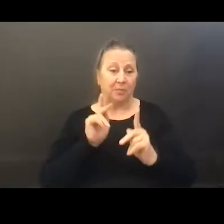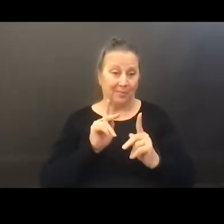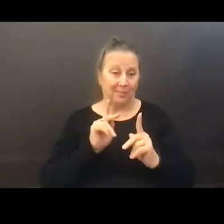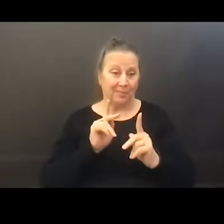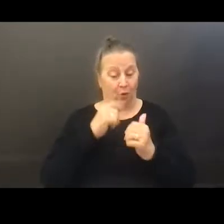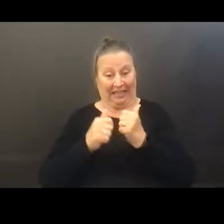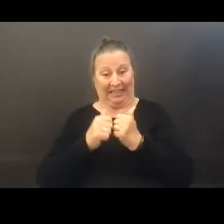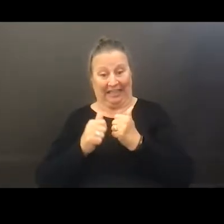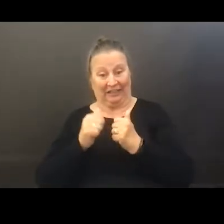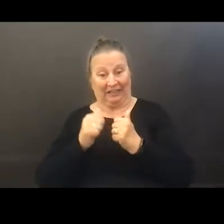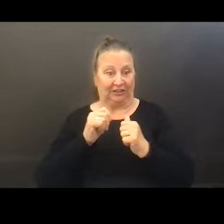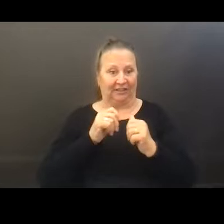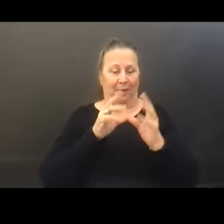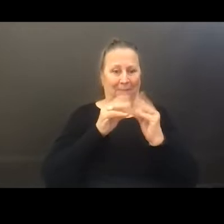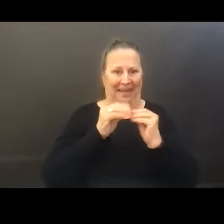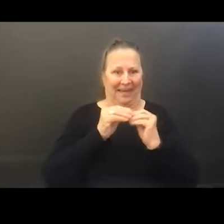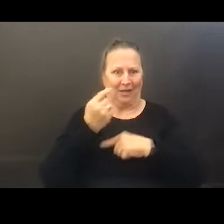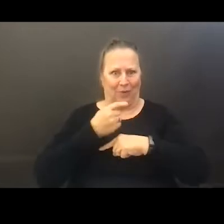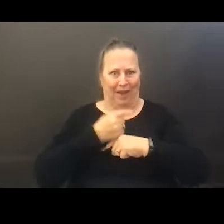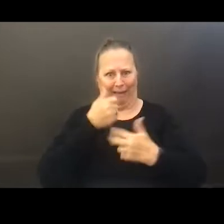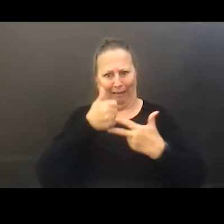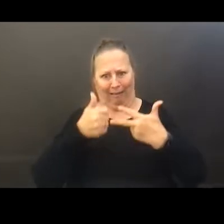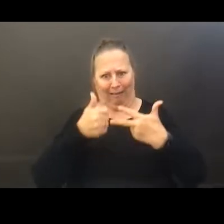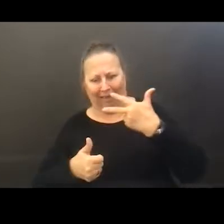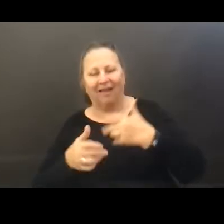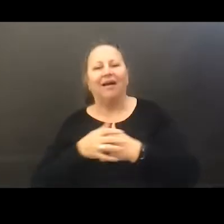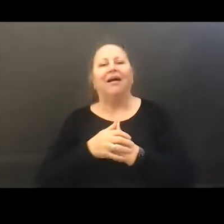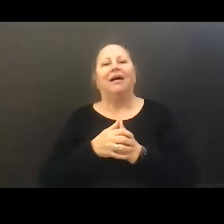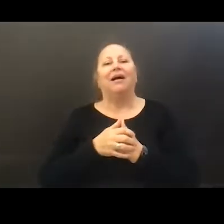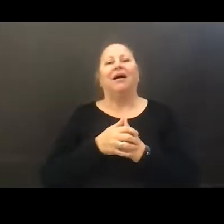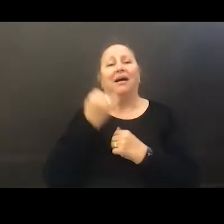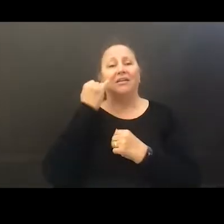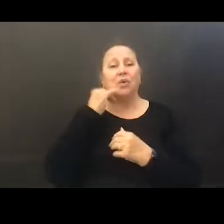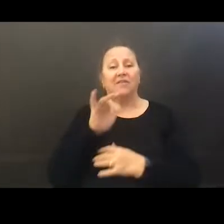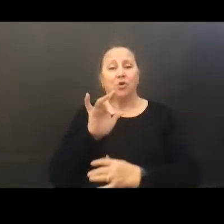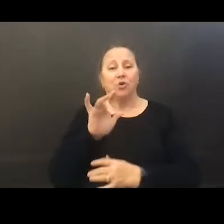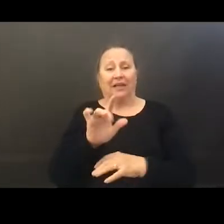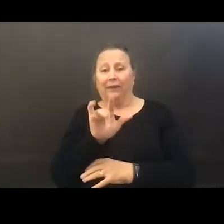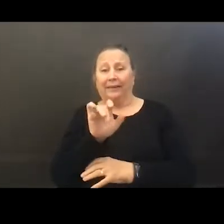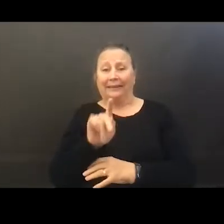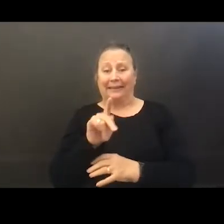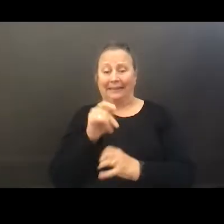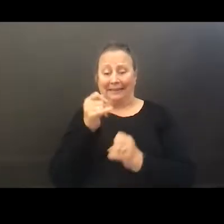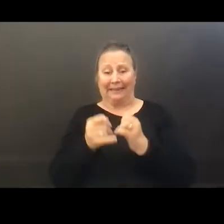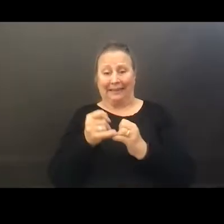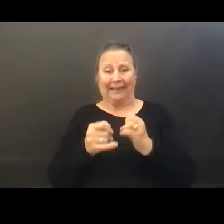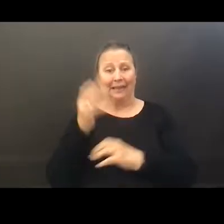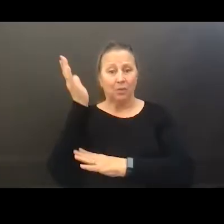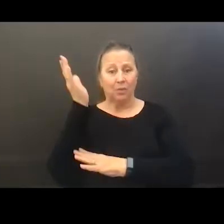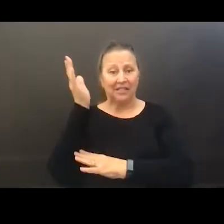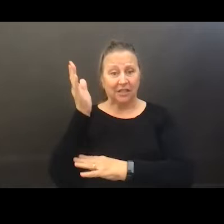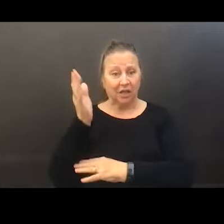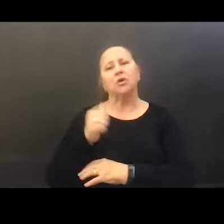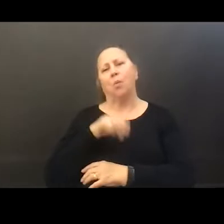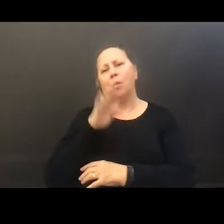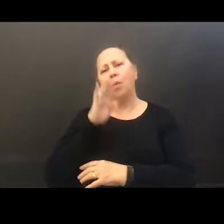today. And so that means that all of you, if you click on the link at the end of the presentation, are going to have an opportunity to apply